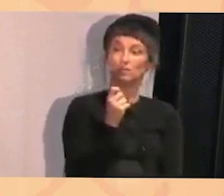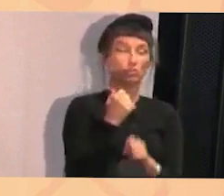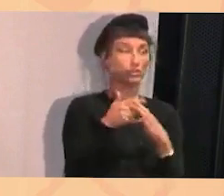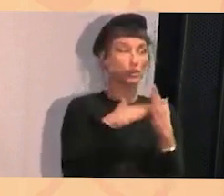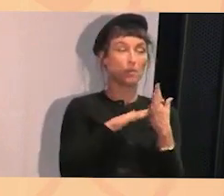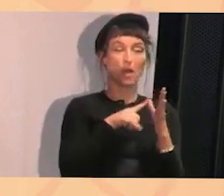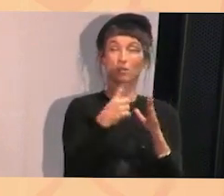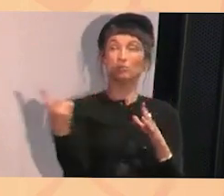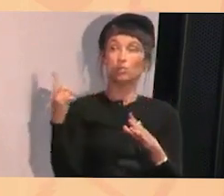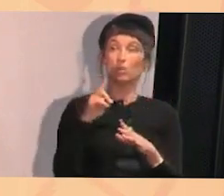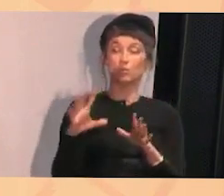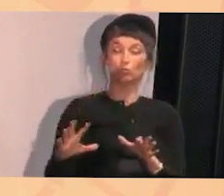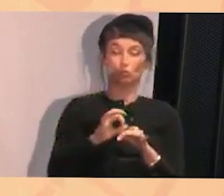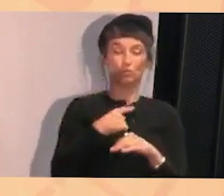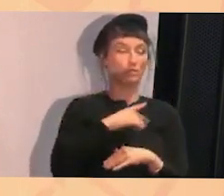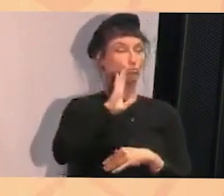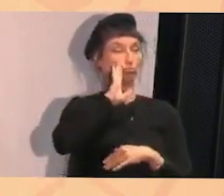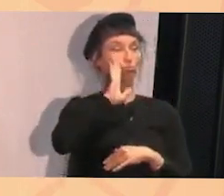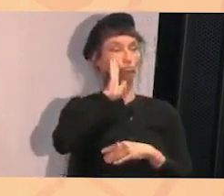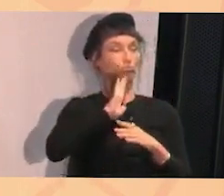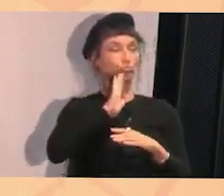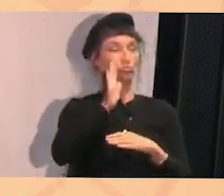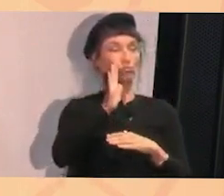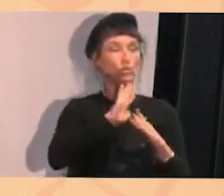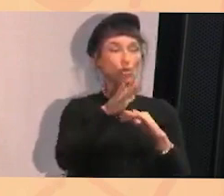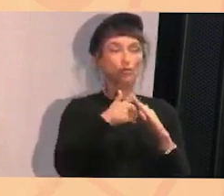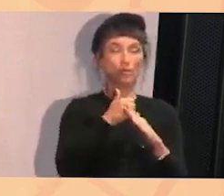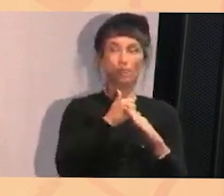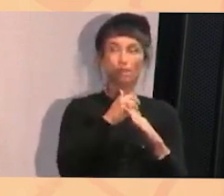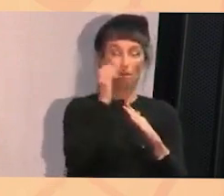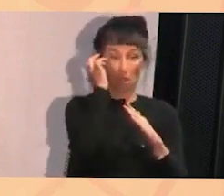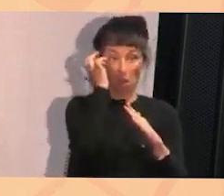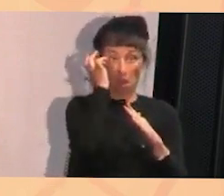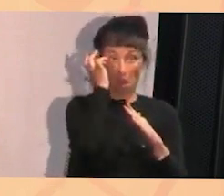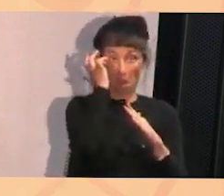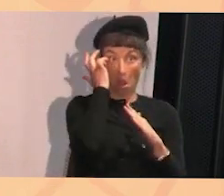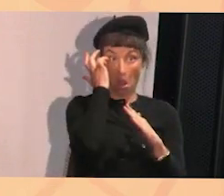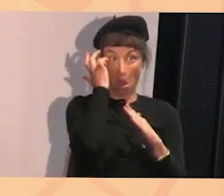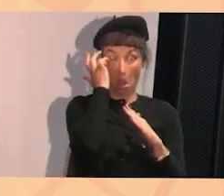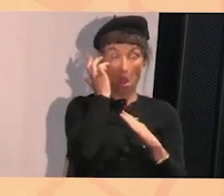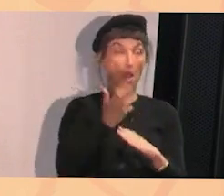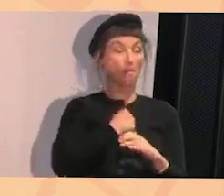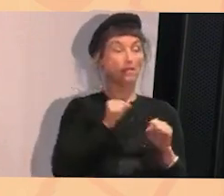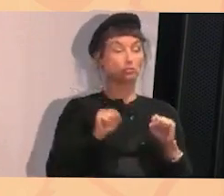me and speak about their particular... My chairman, Gordon Marshall,